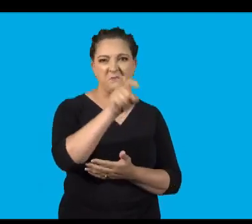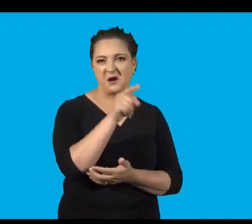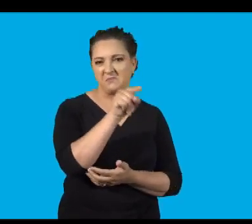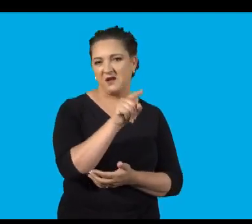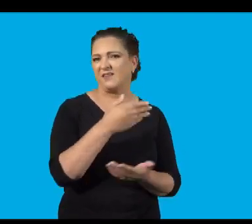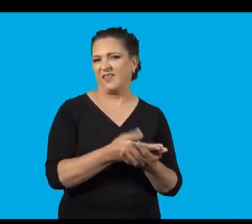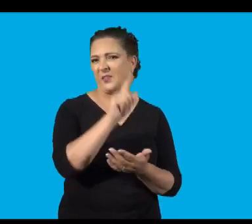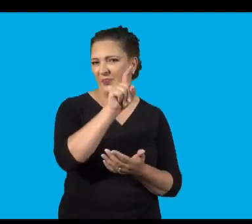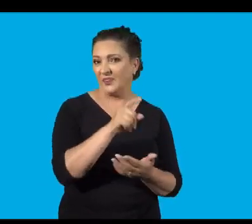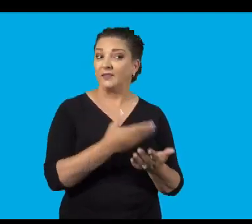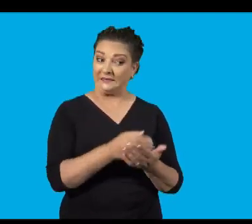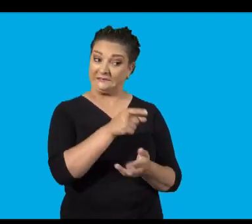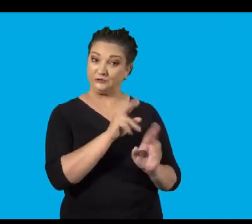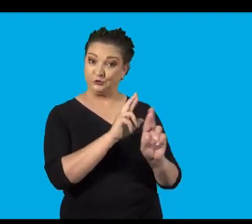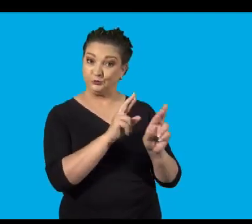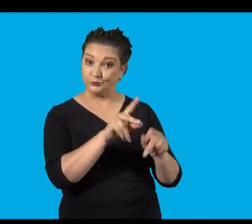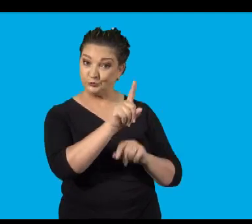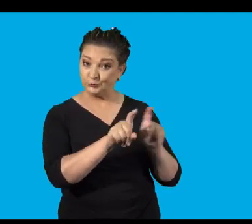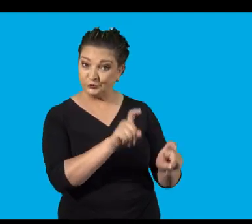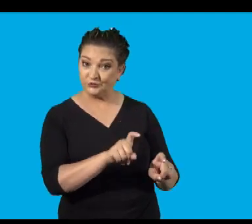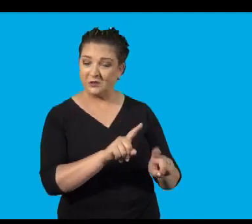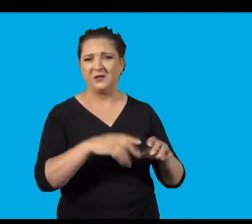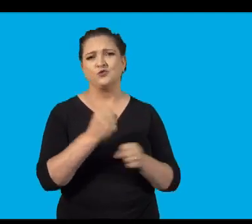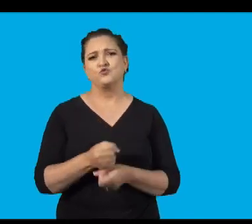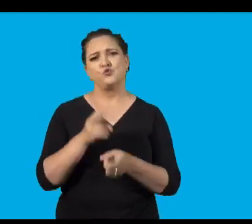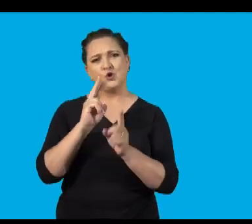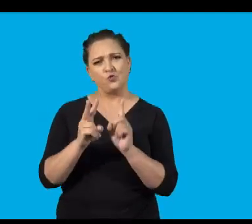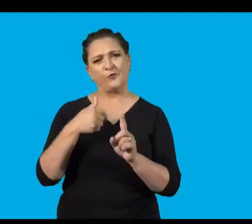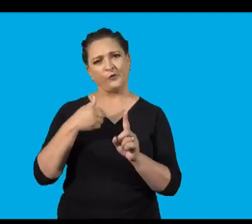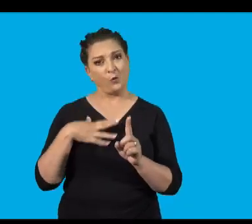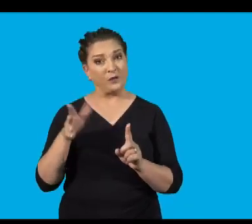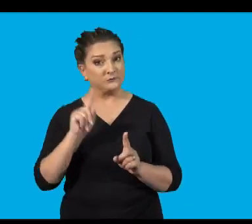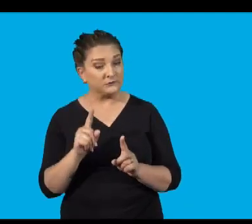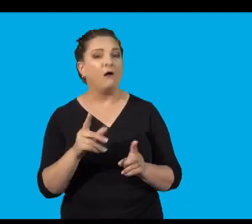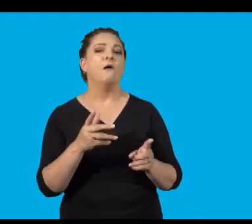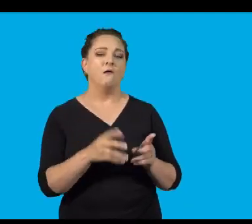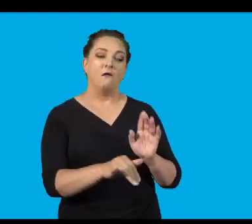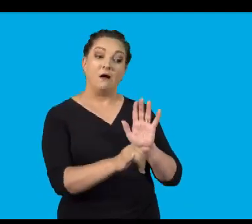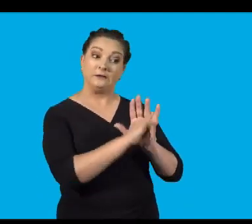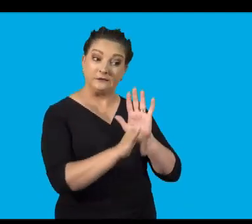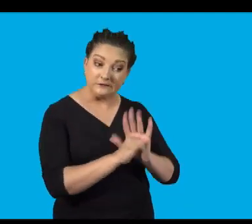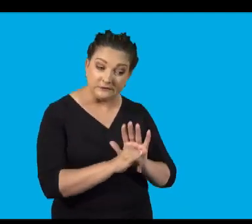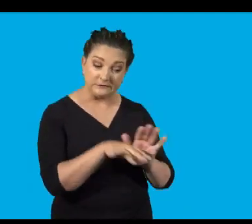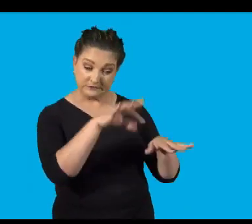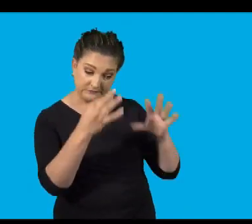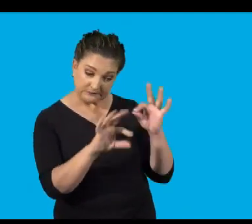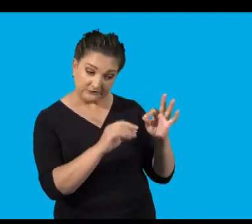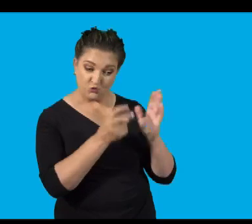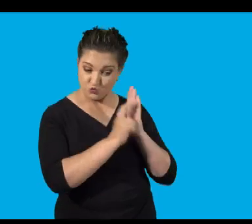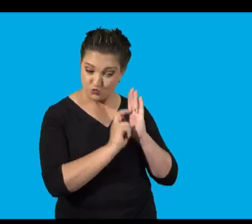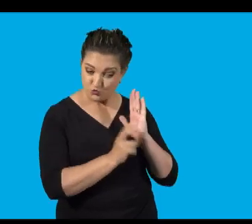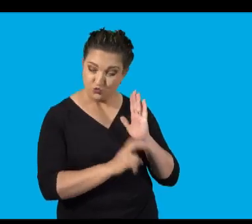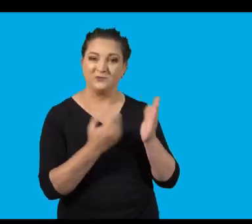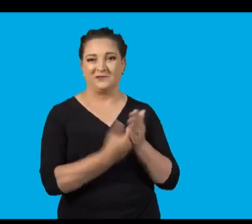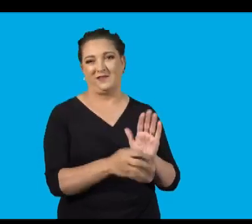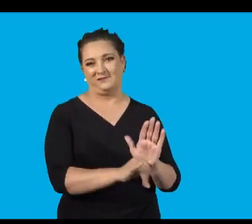punctuation as well as respond to questions. So at grade 12 level, we want you to identify, analyze, as well as evaluate those